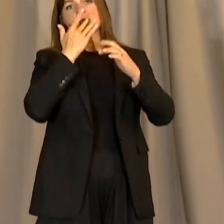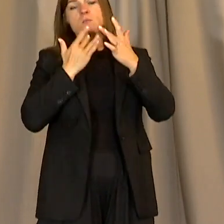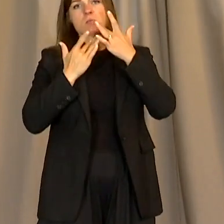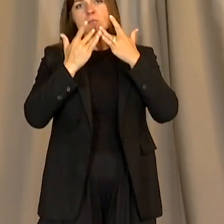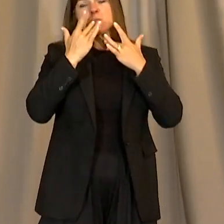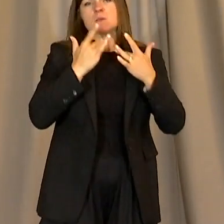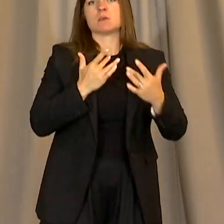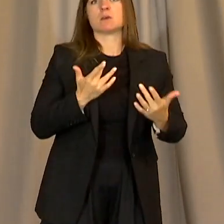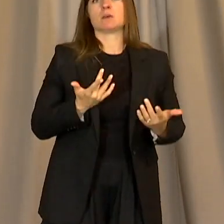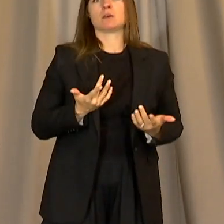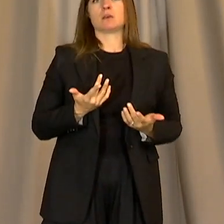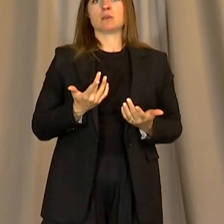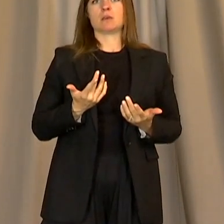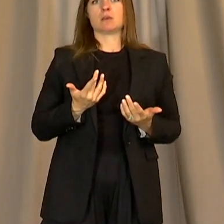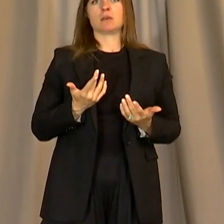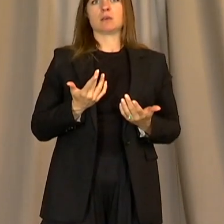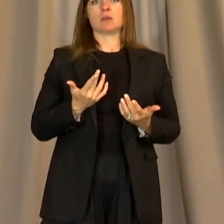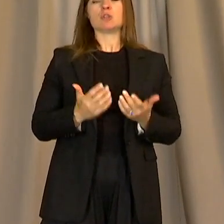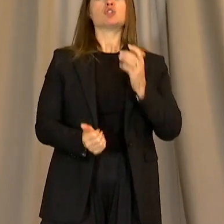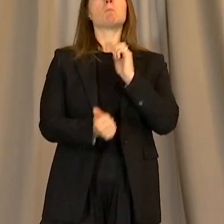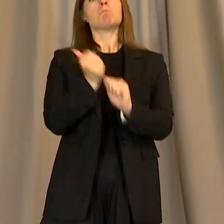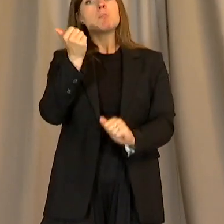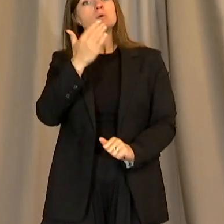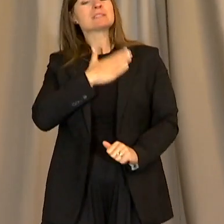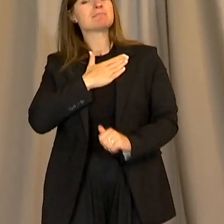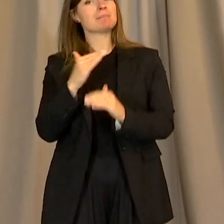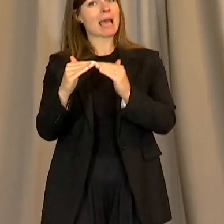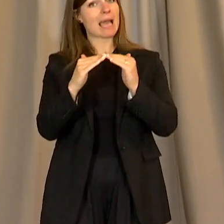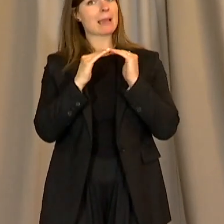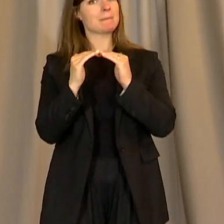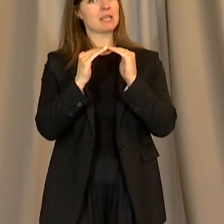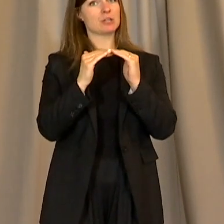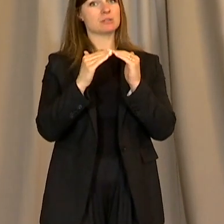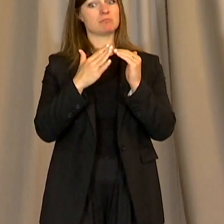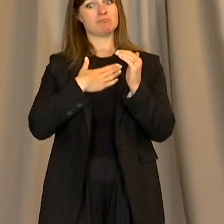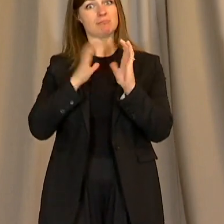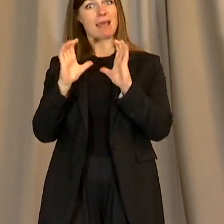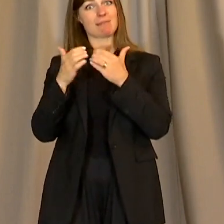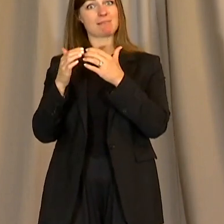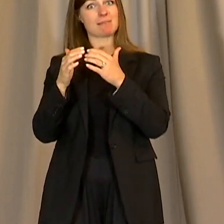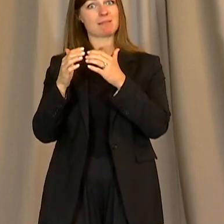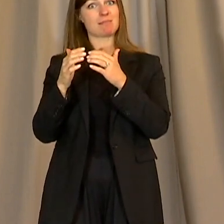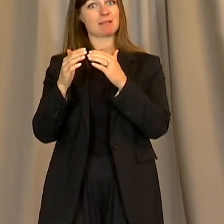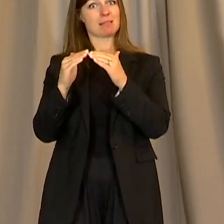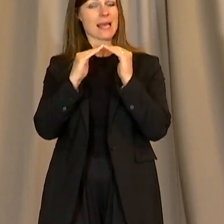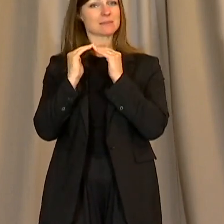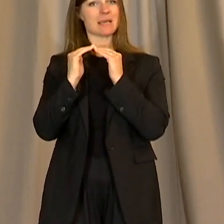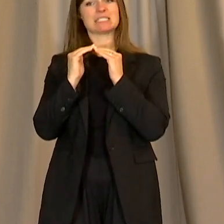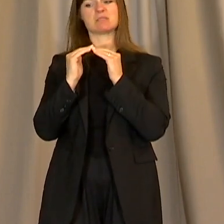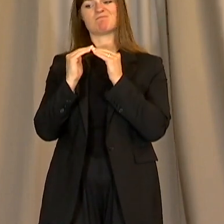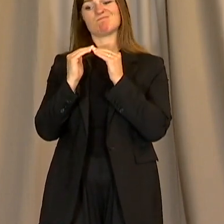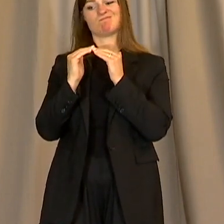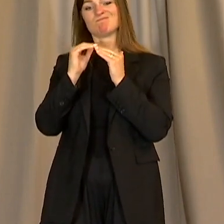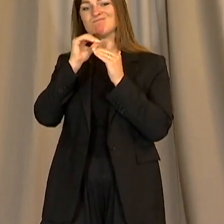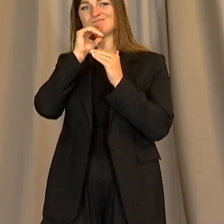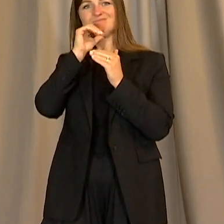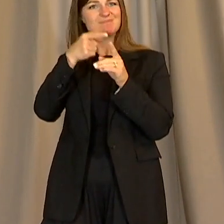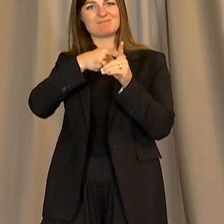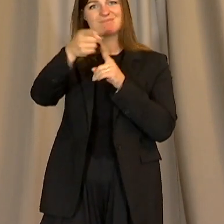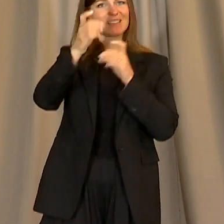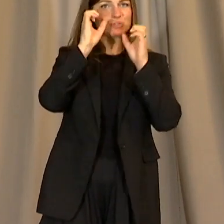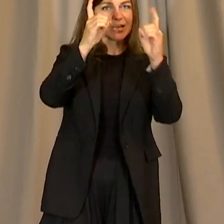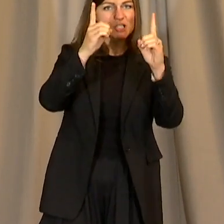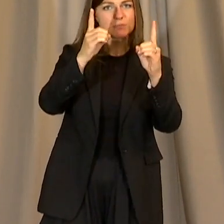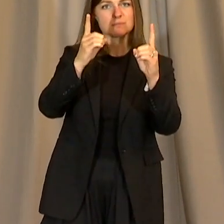So a lot of my peers who were my classmates didn't go into education, because that's not how you